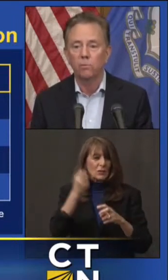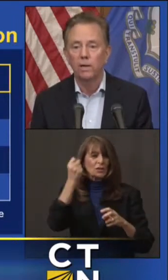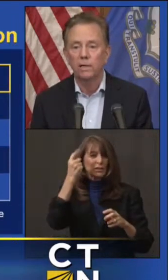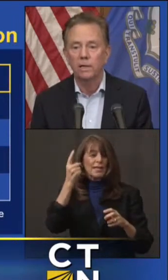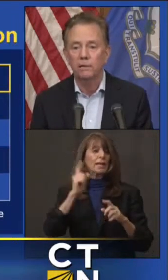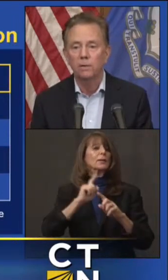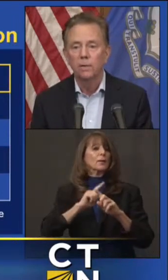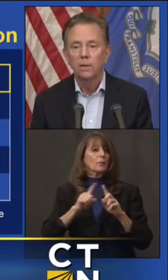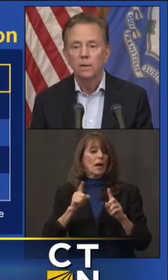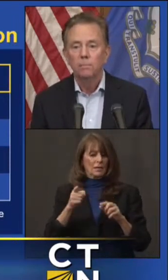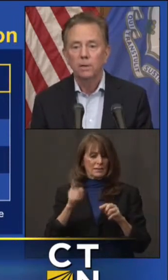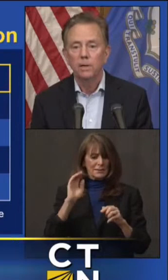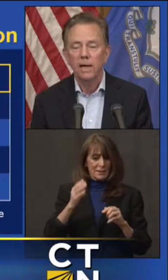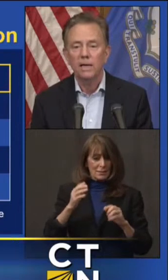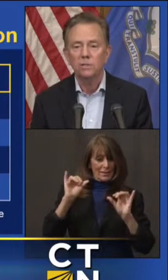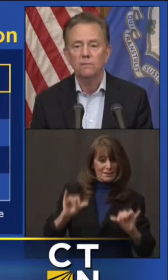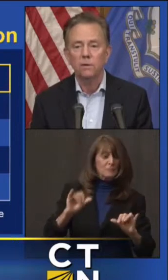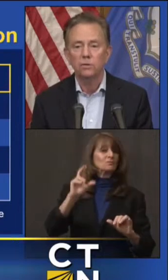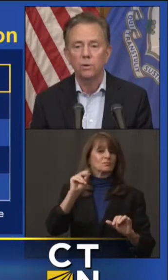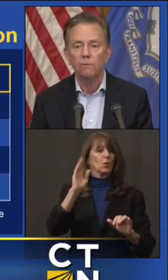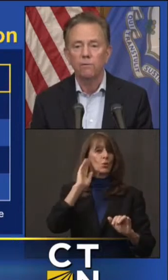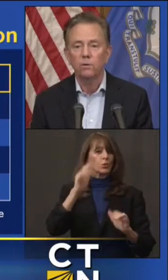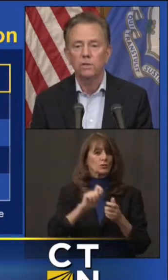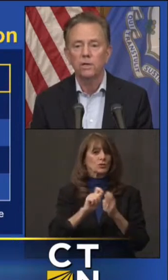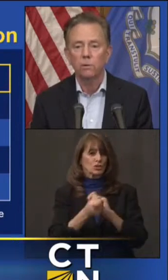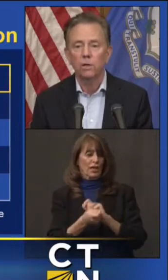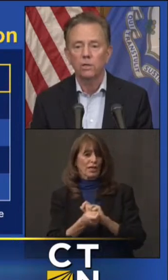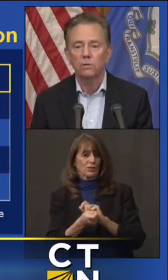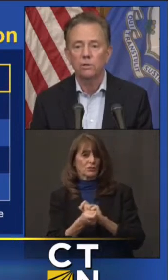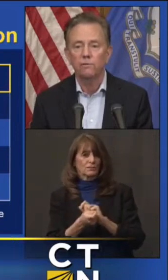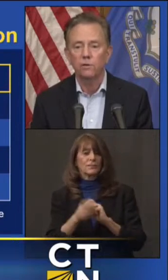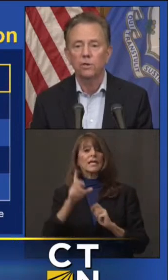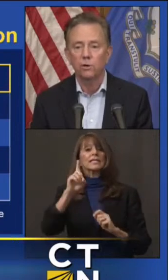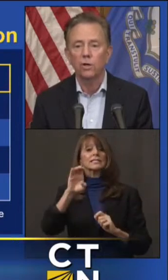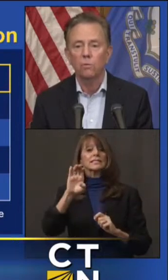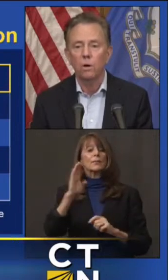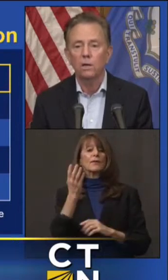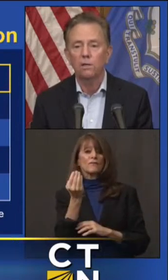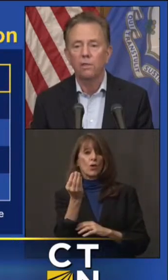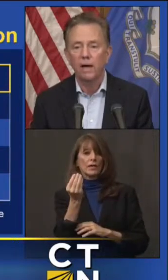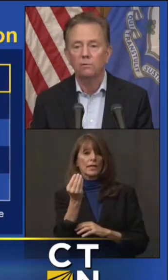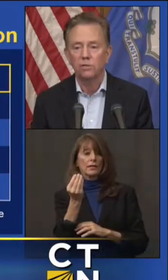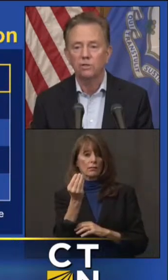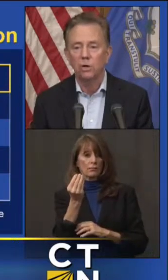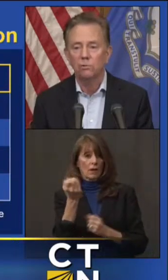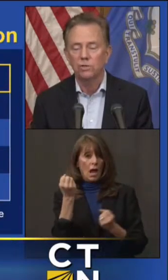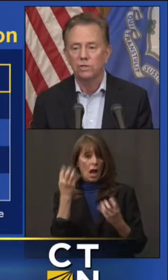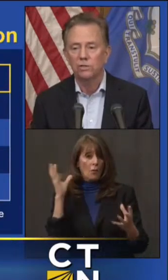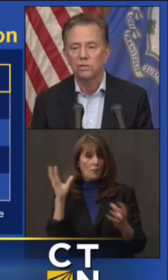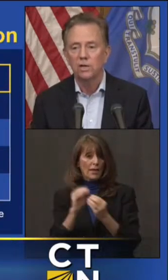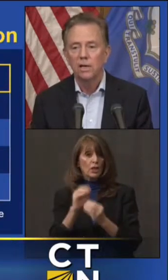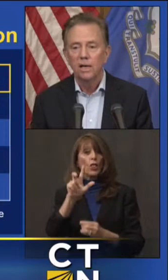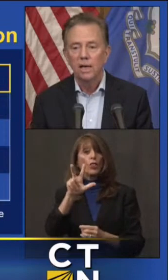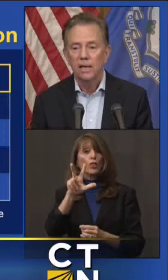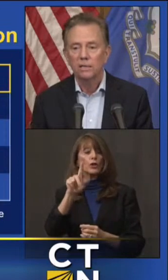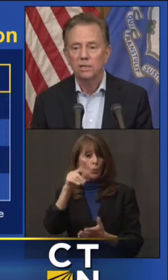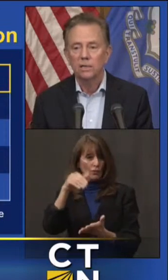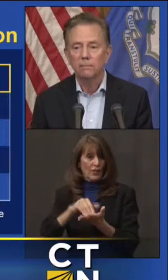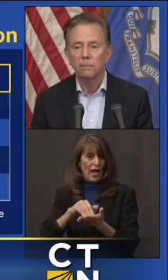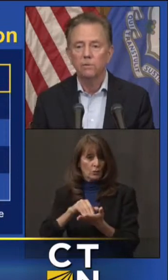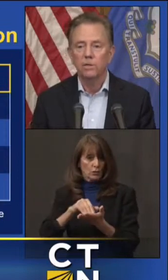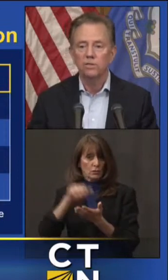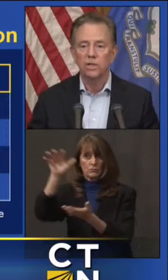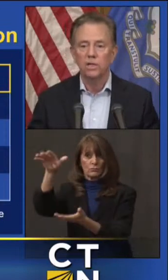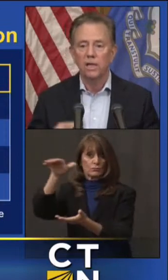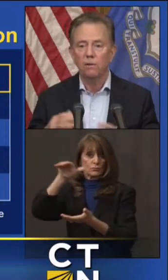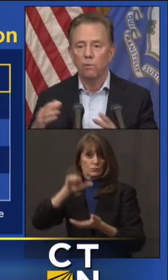hearing right now. But as of 12/14, we're looking to do the first 31,000 doses. And